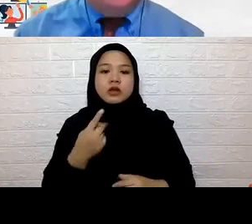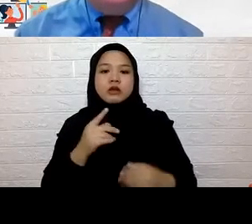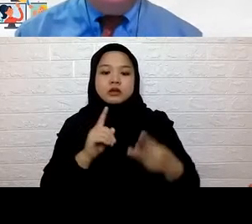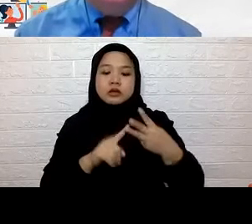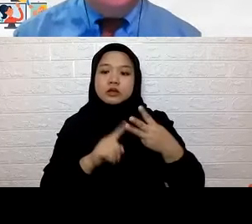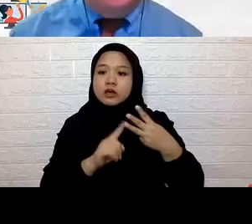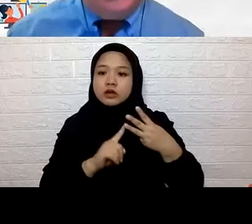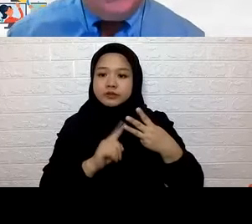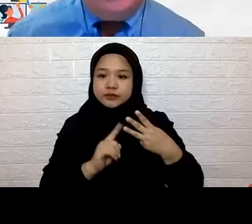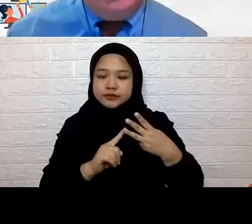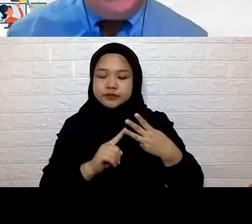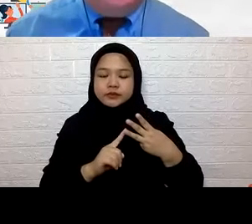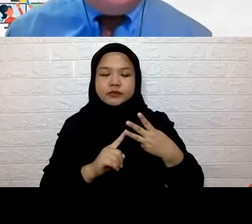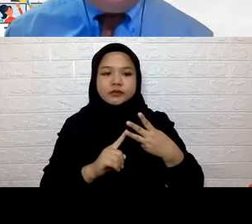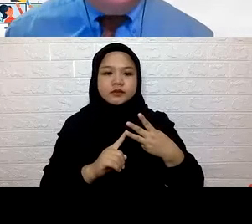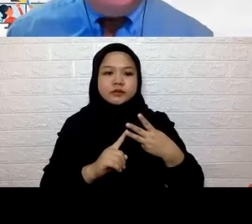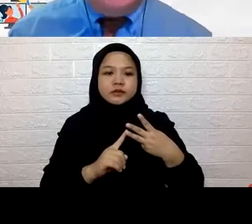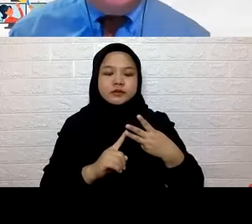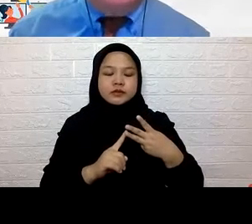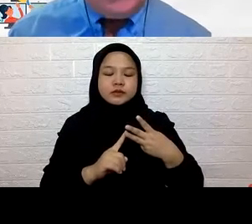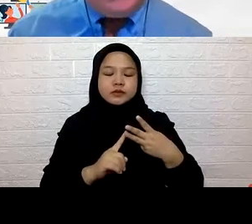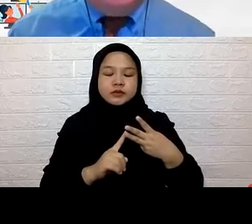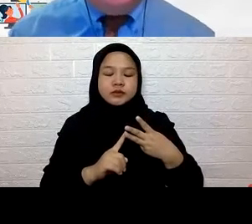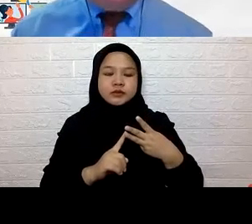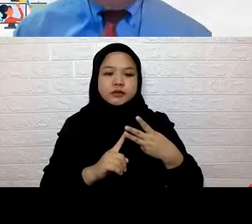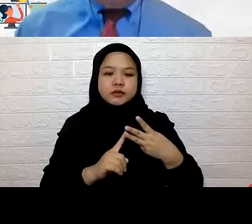ethics knowledge, what I call ethics